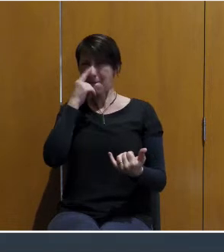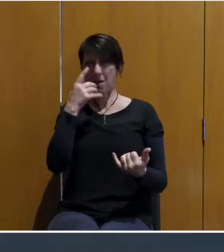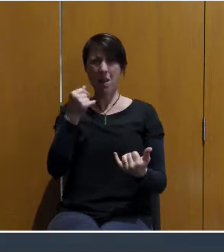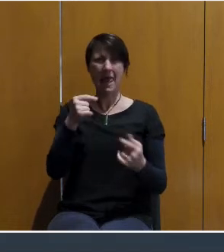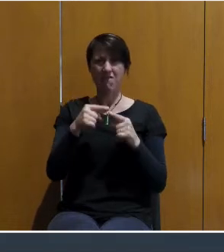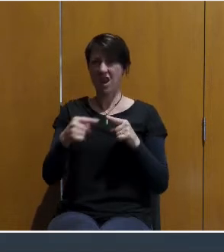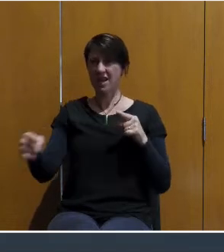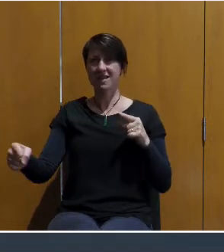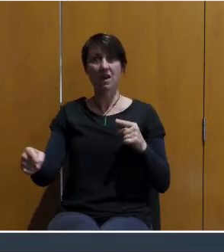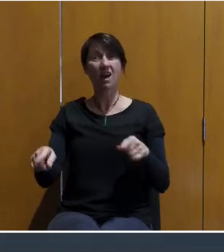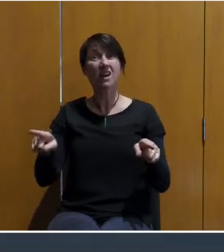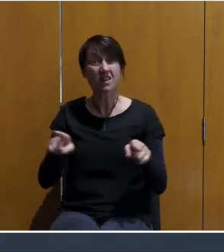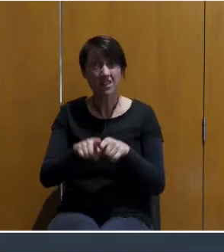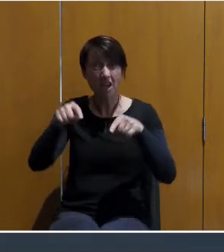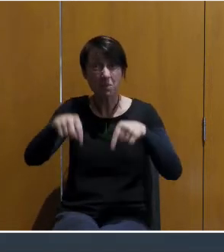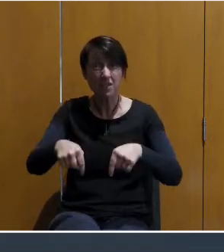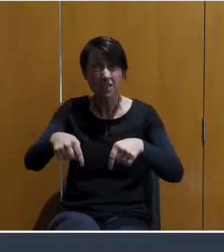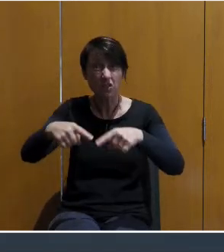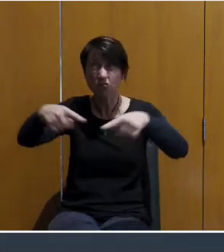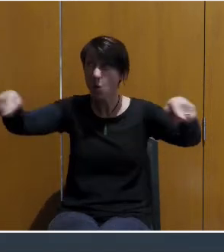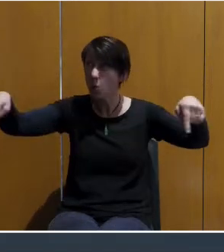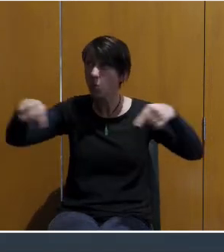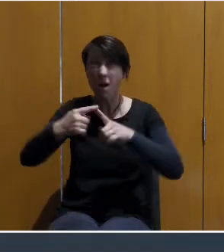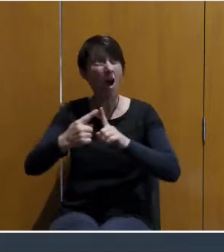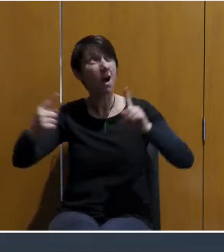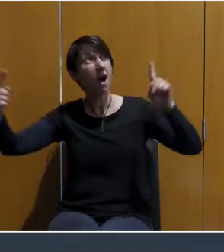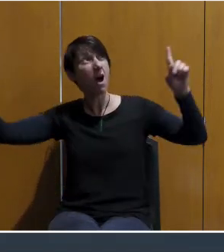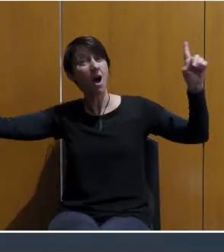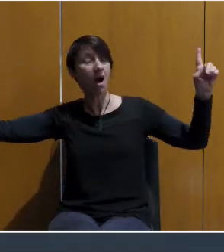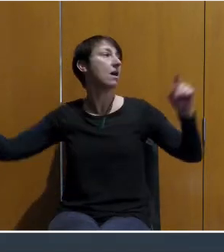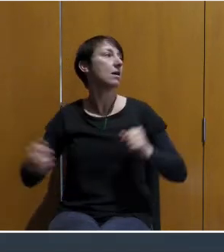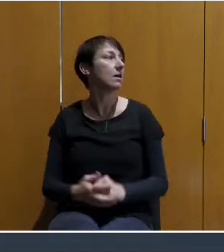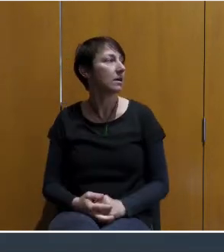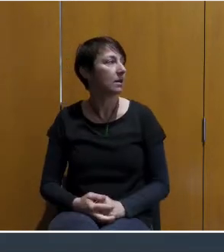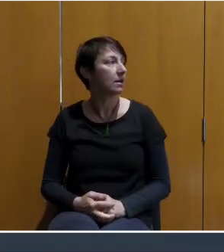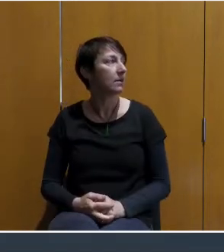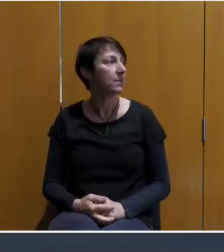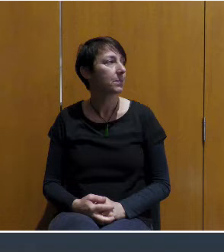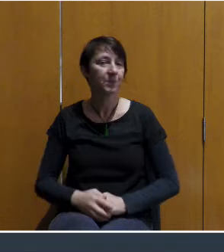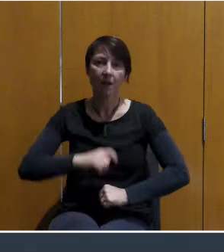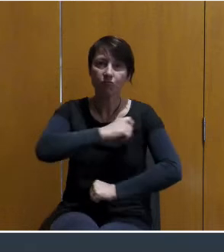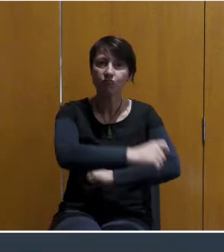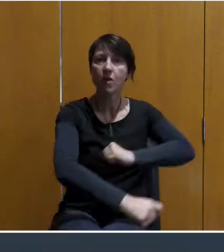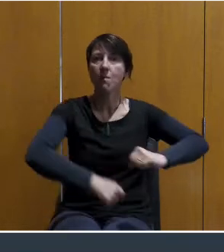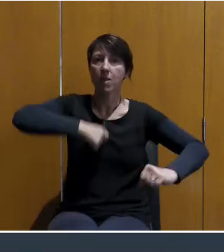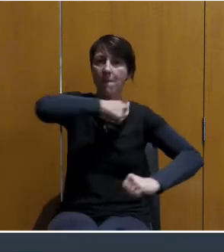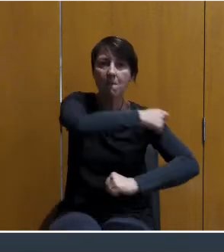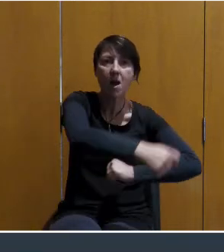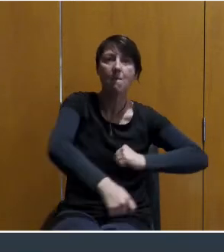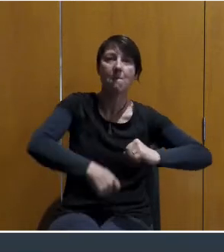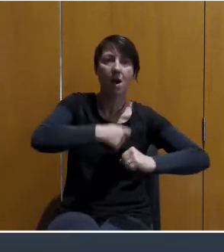as long as this room. They have them wound up like this, and I've seen there's one